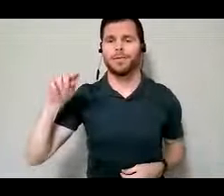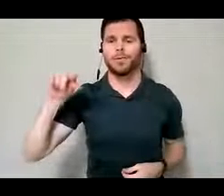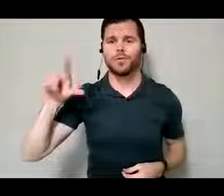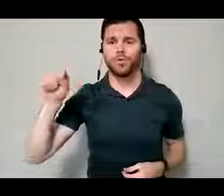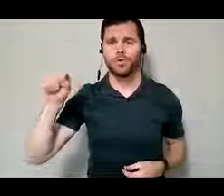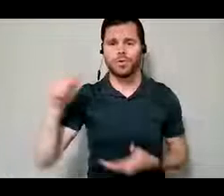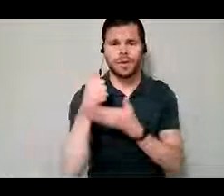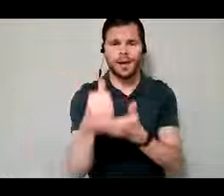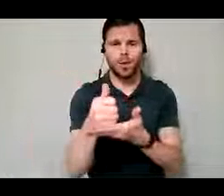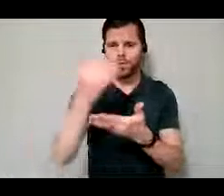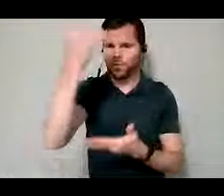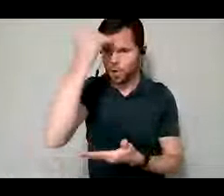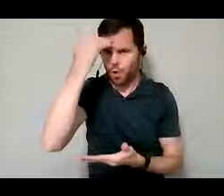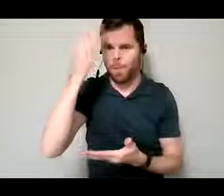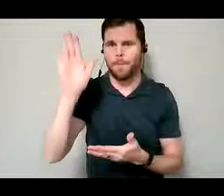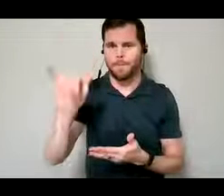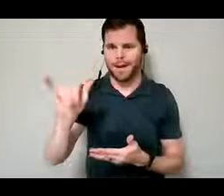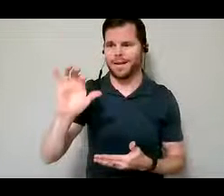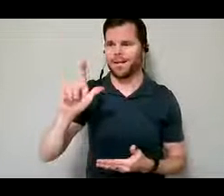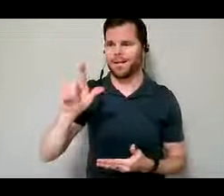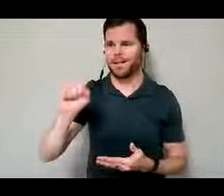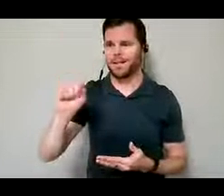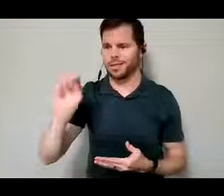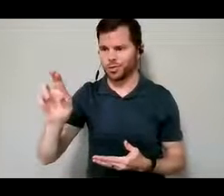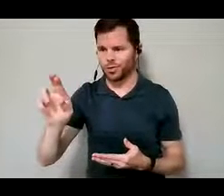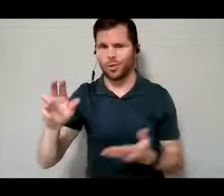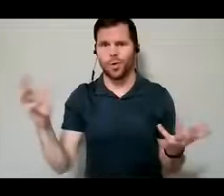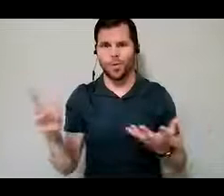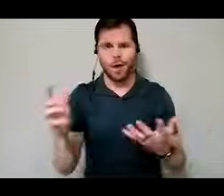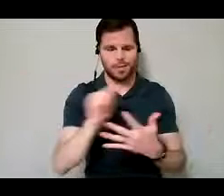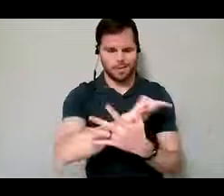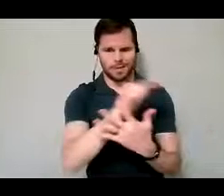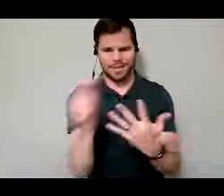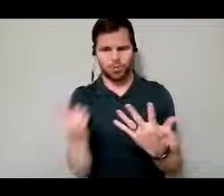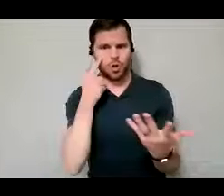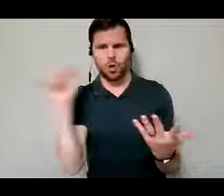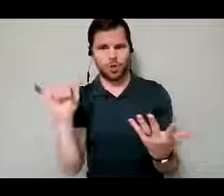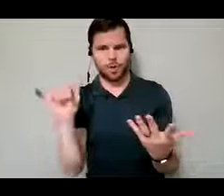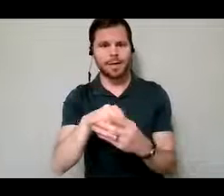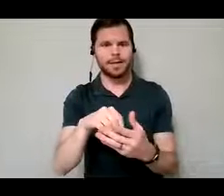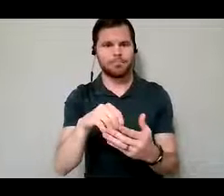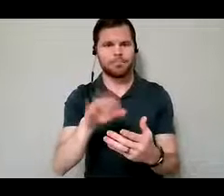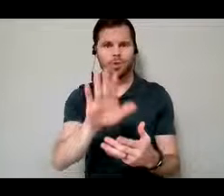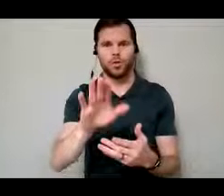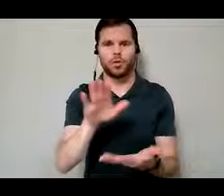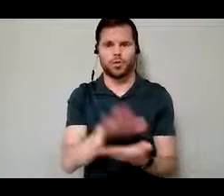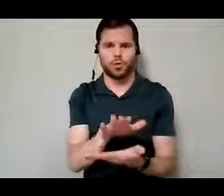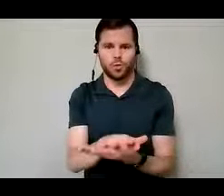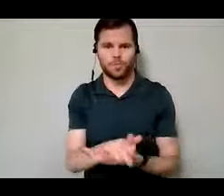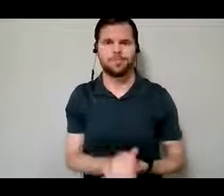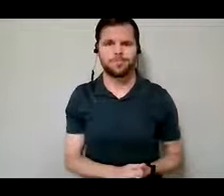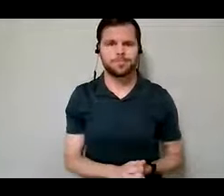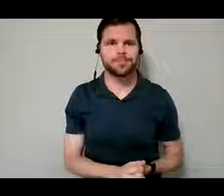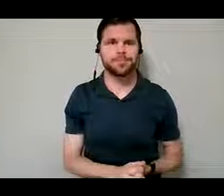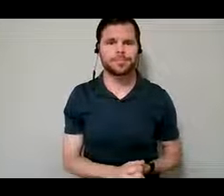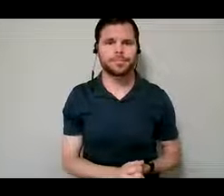you know, by cluster, kind of what are those sequences at each high school. So Andriana is going to share those sequences with